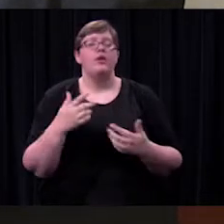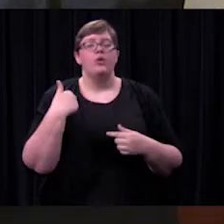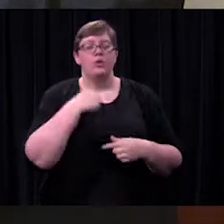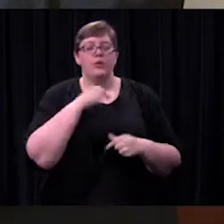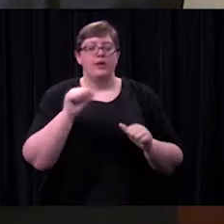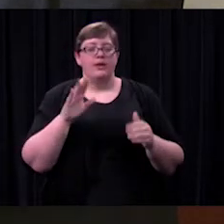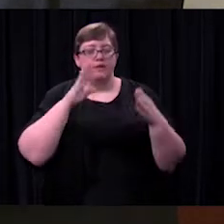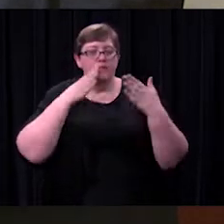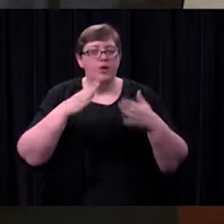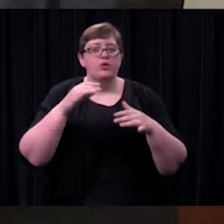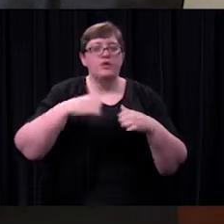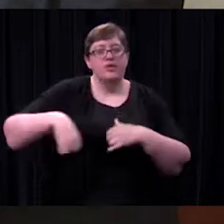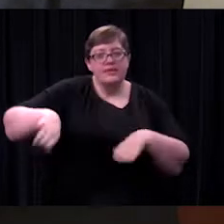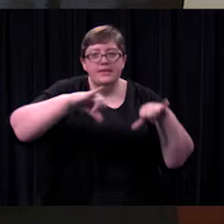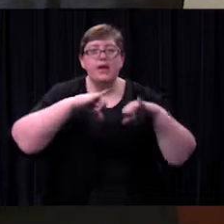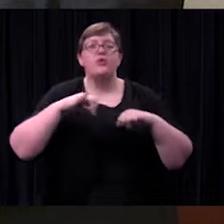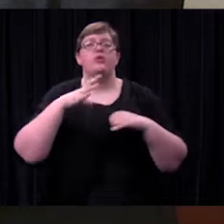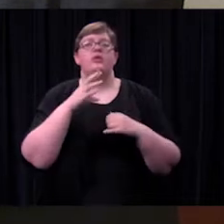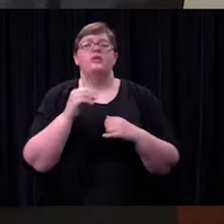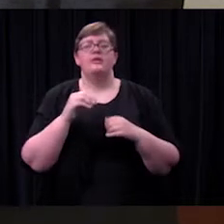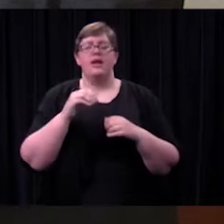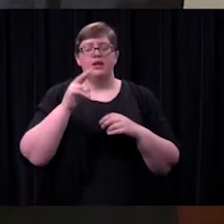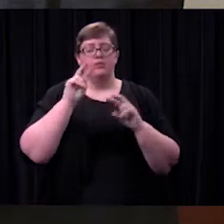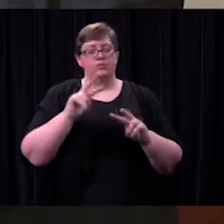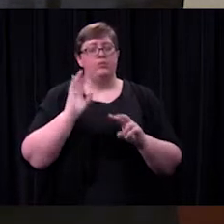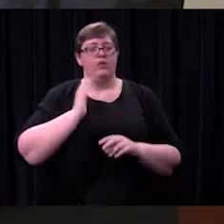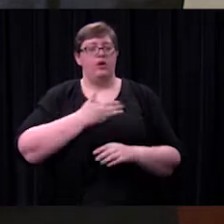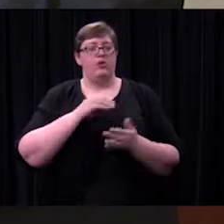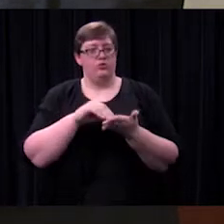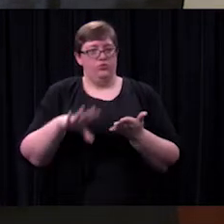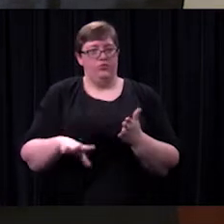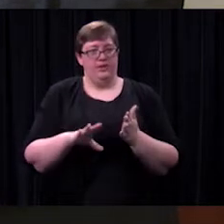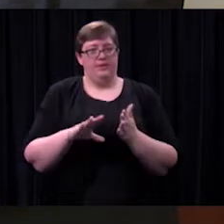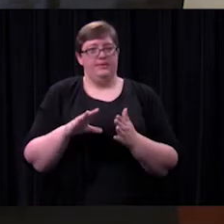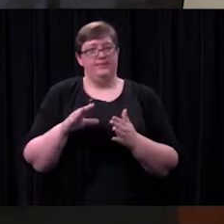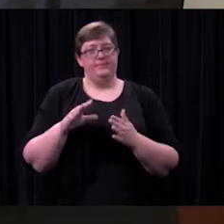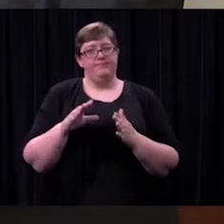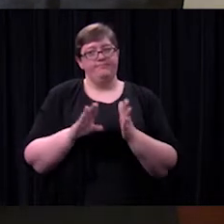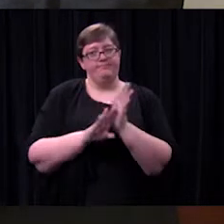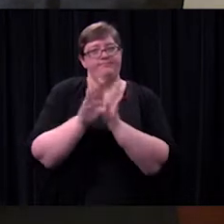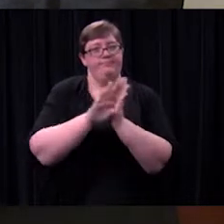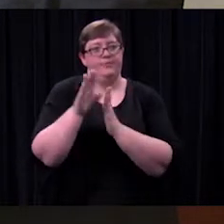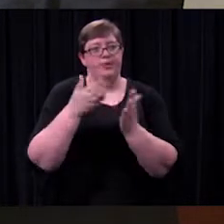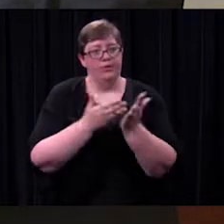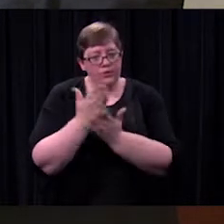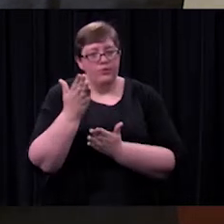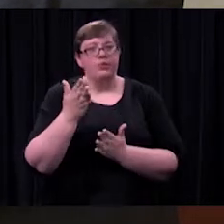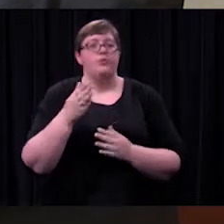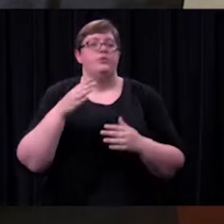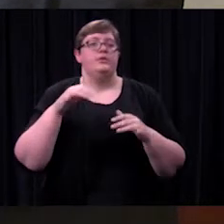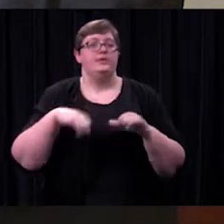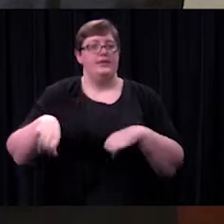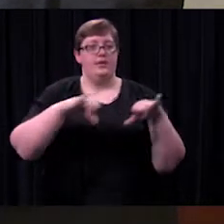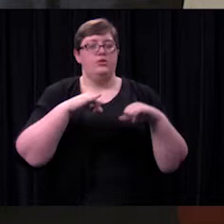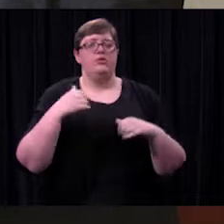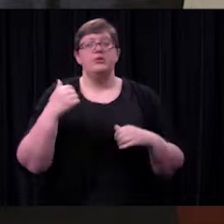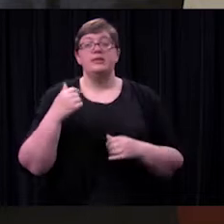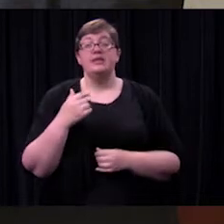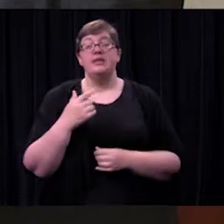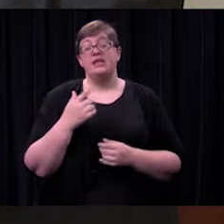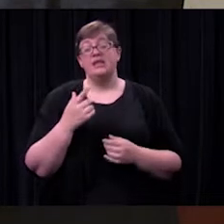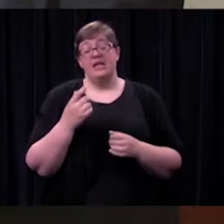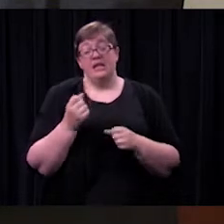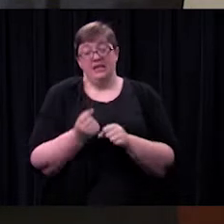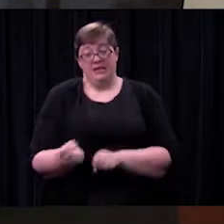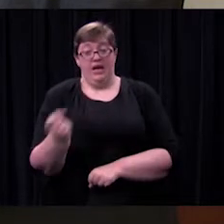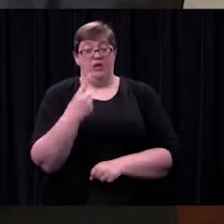students' progress through those standards. And so at this time, we are looking forward to a full adoption next year.